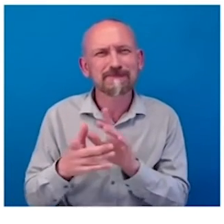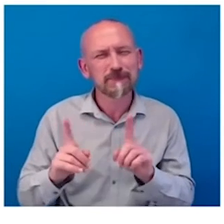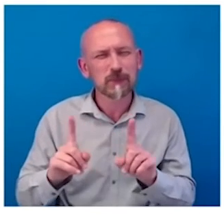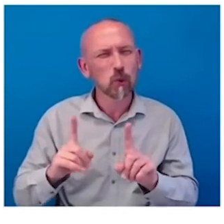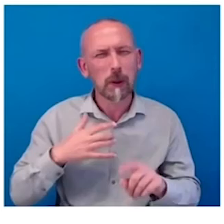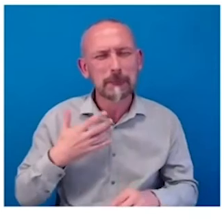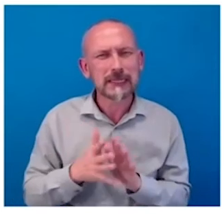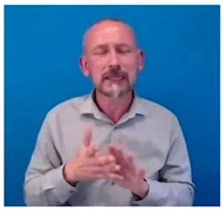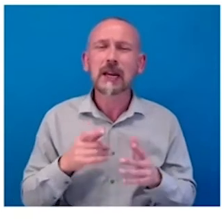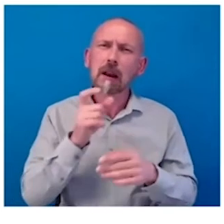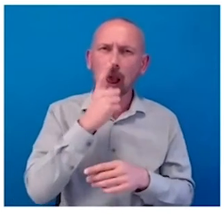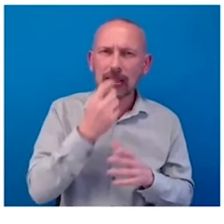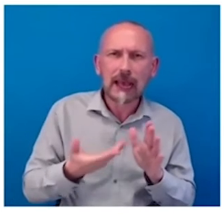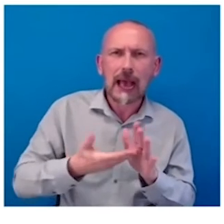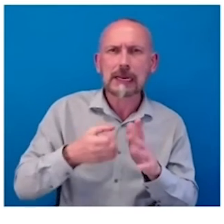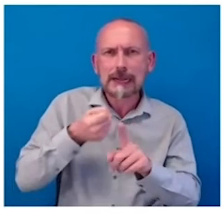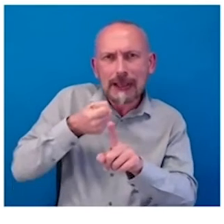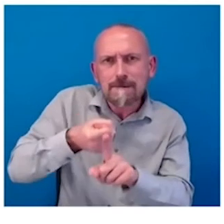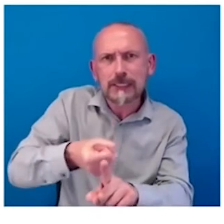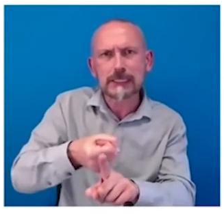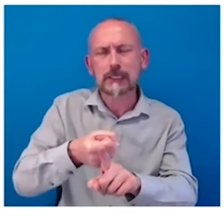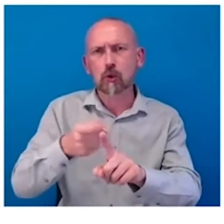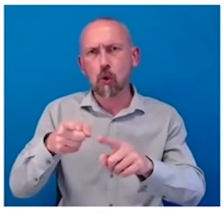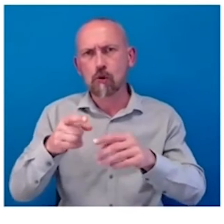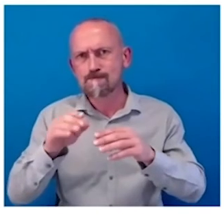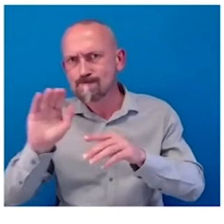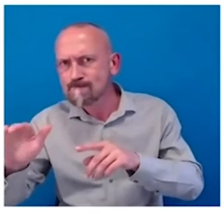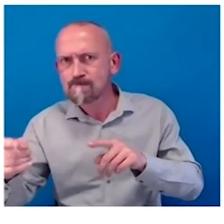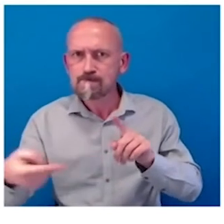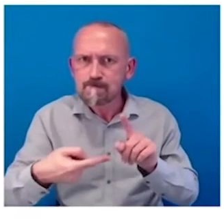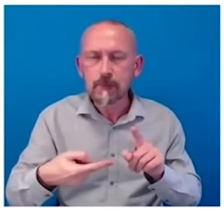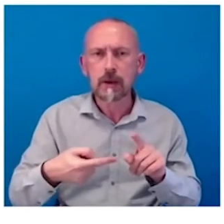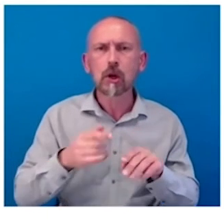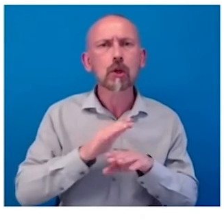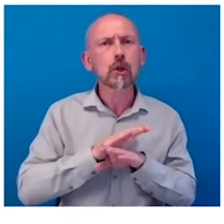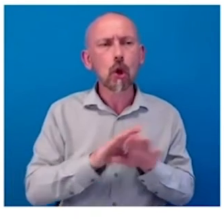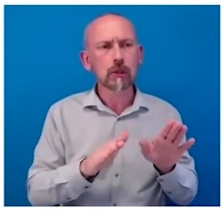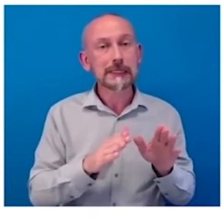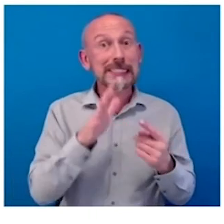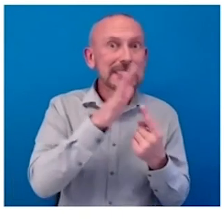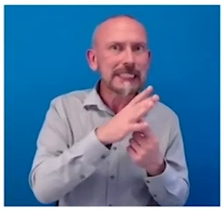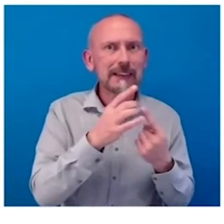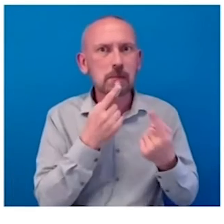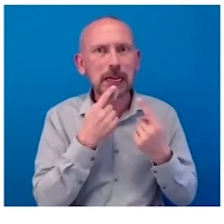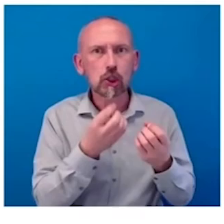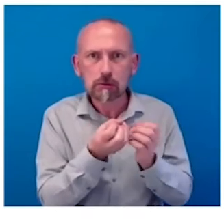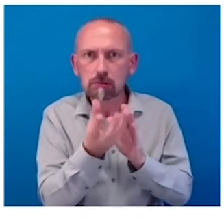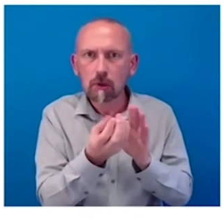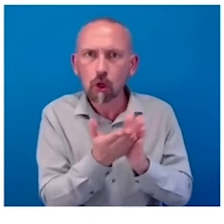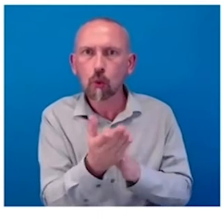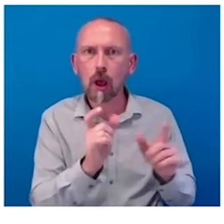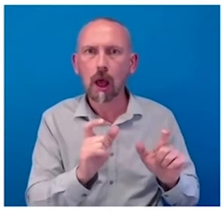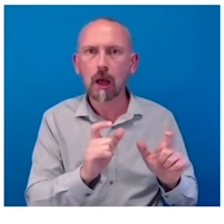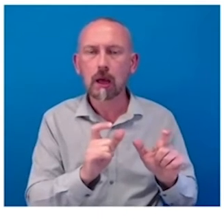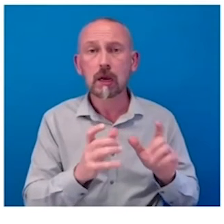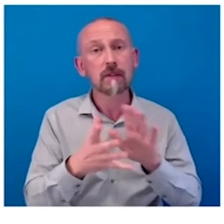documents, but shouldn't be used to convey key information by itself. This can be particularly challenging when you're publishing things like graphs,